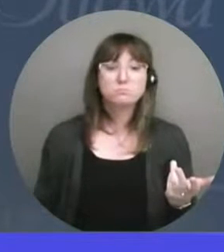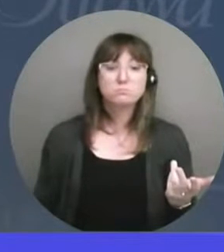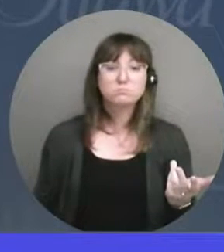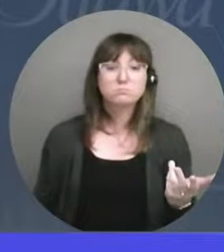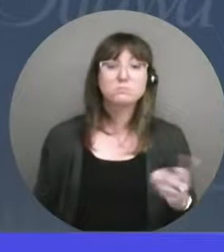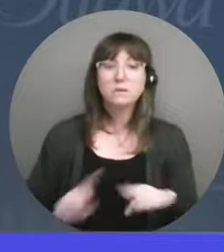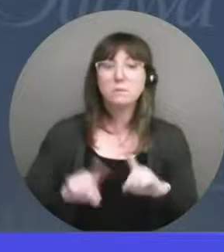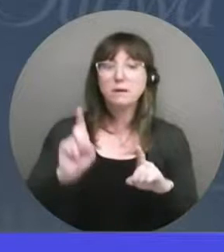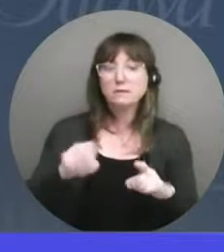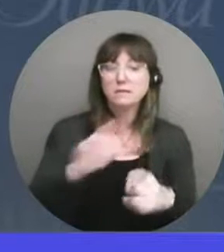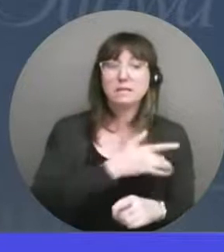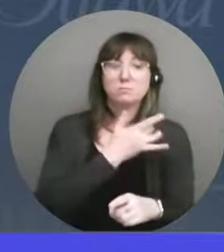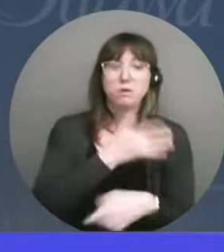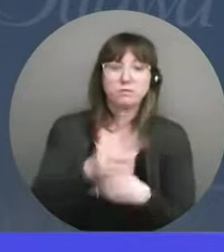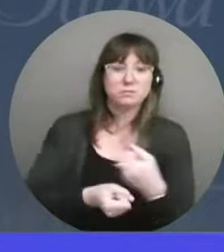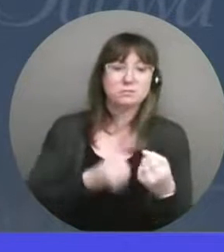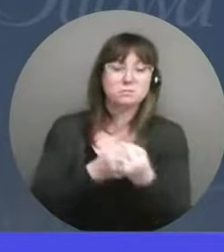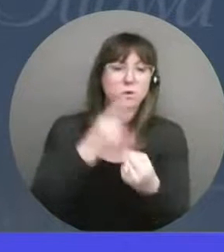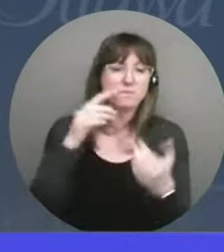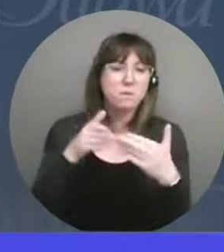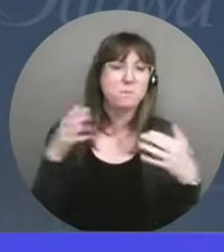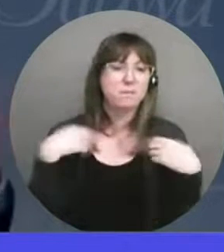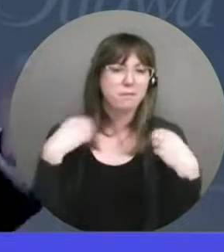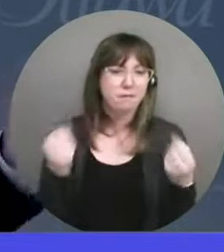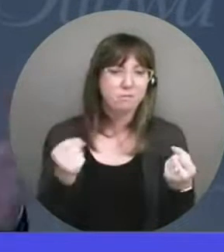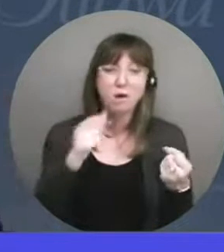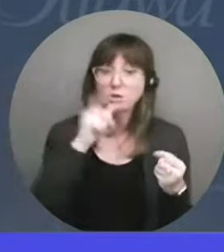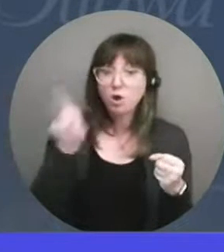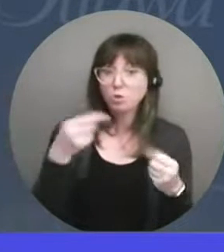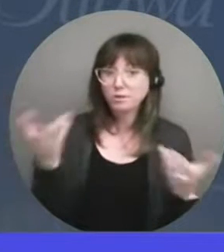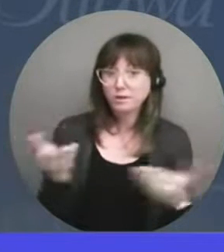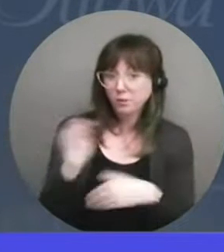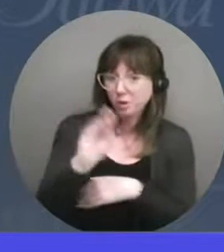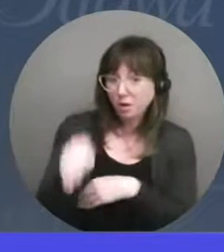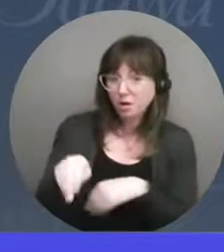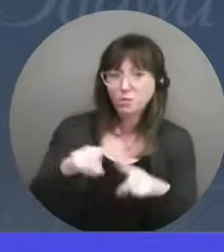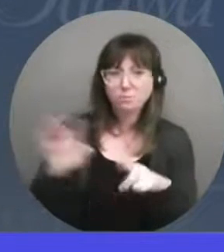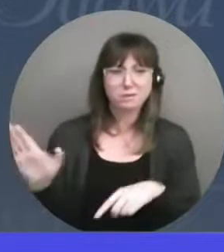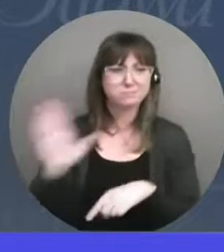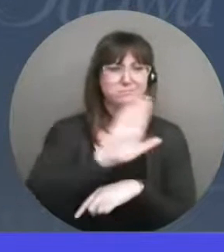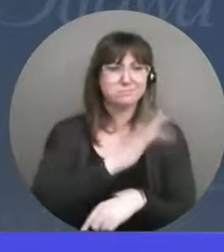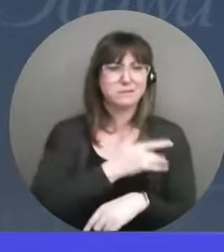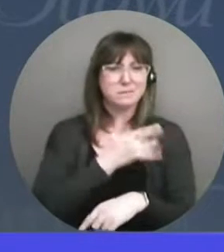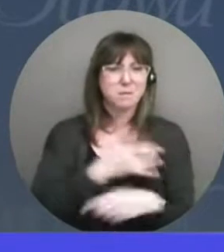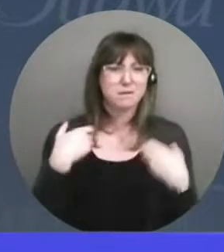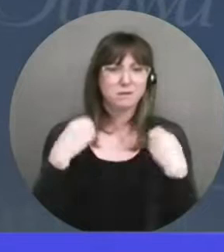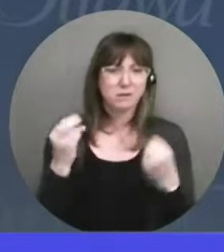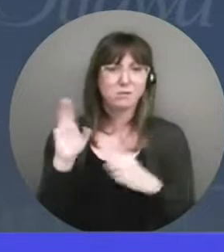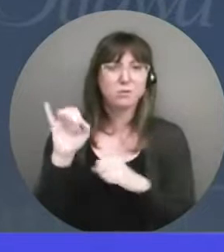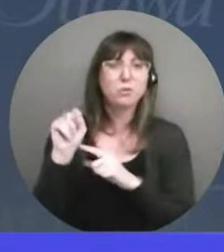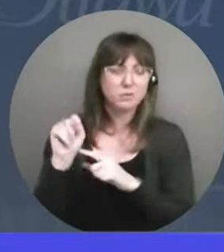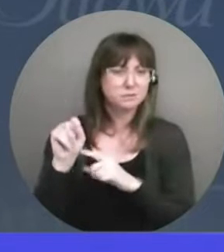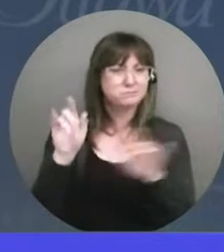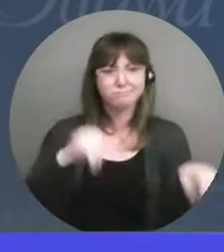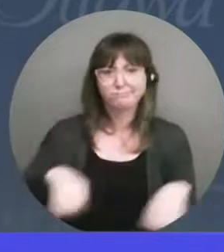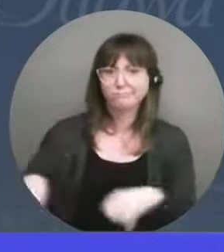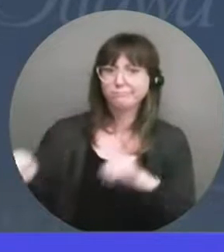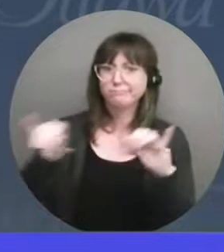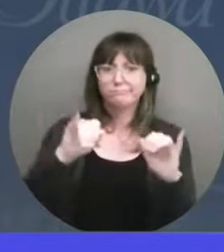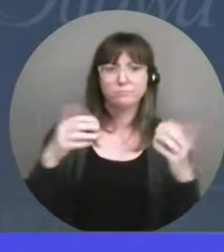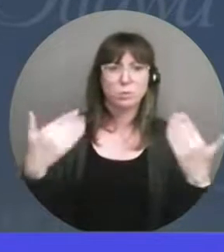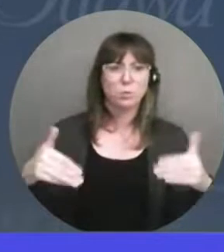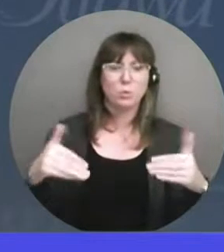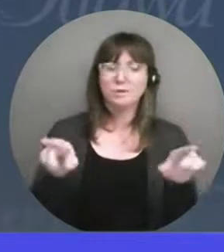for public health, not just in Ottawa, but every public health unit in the province is going through the same